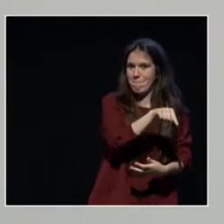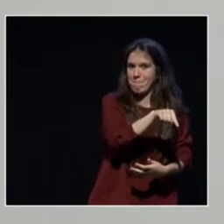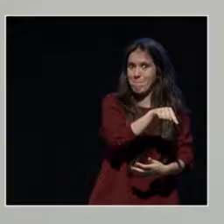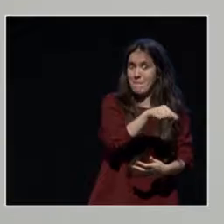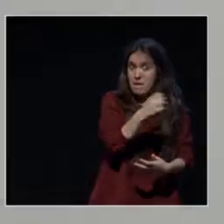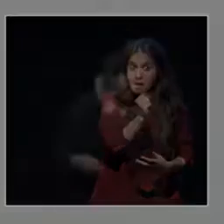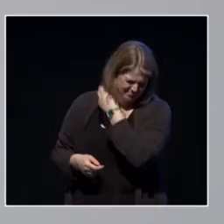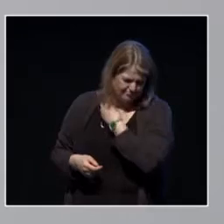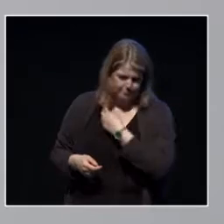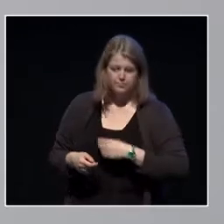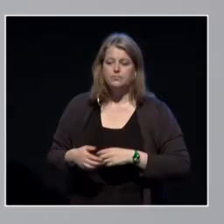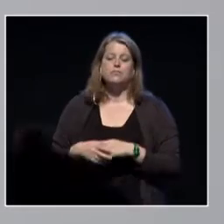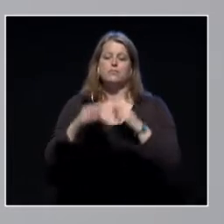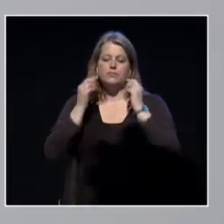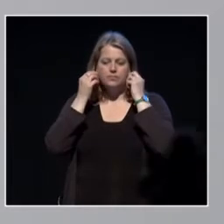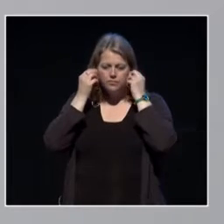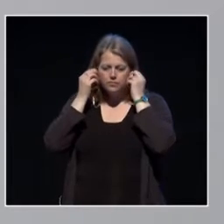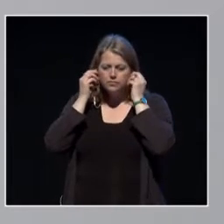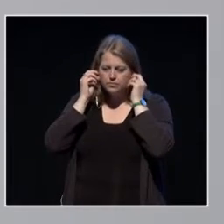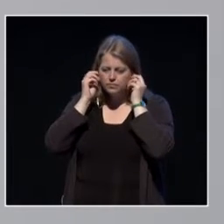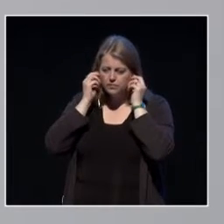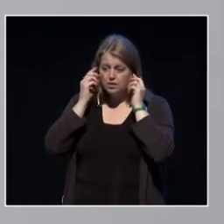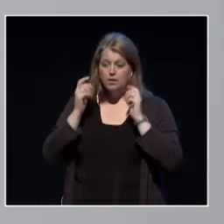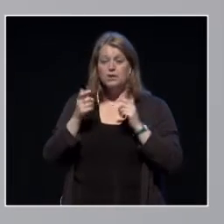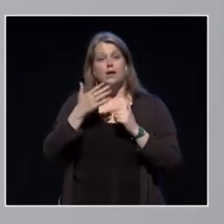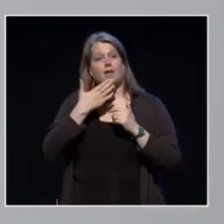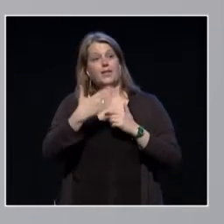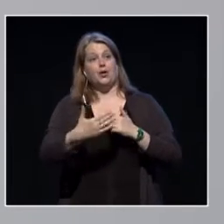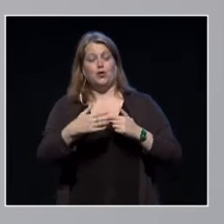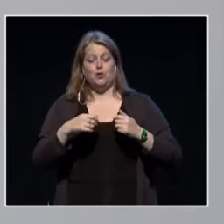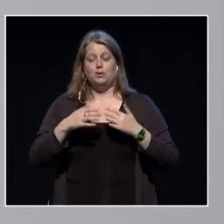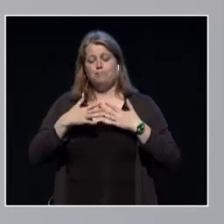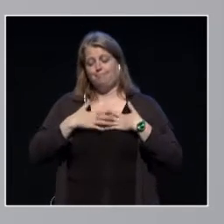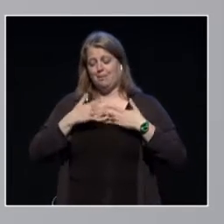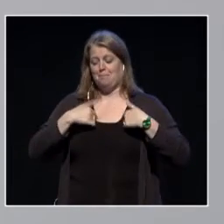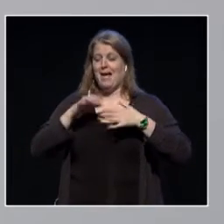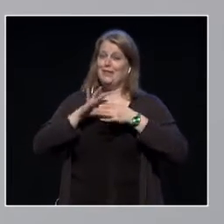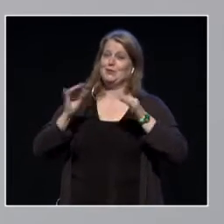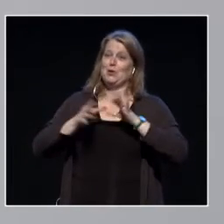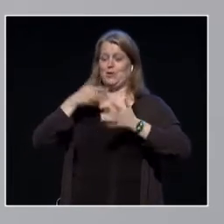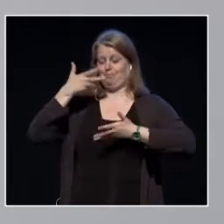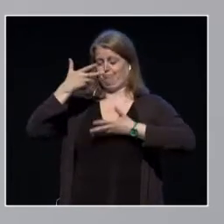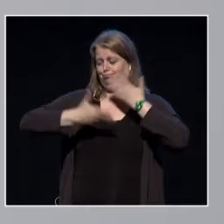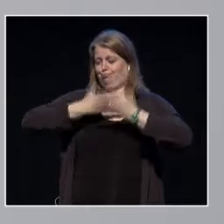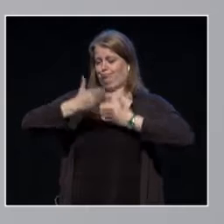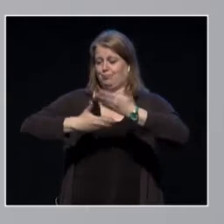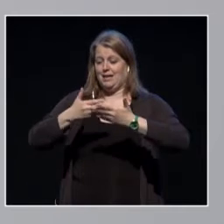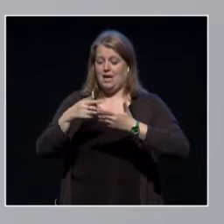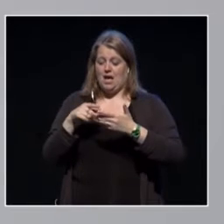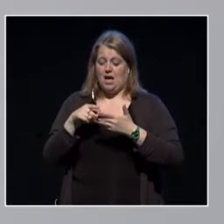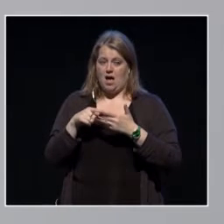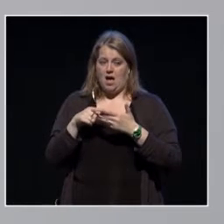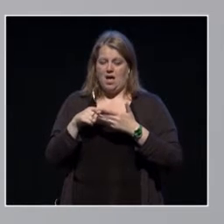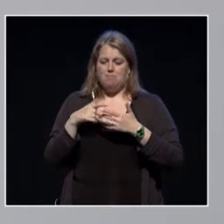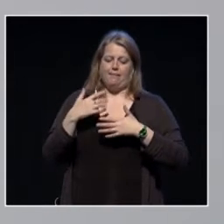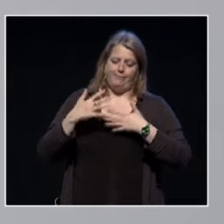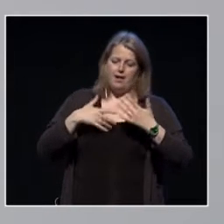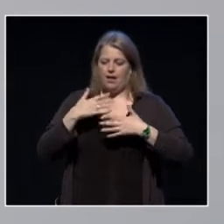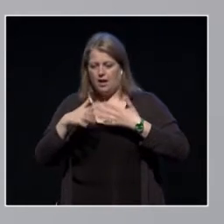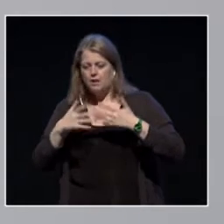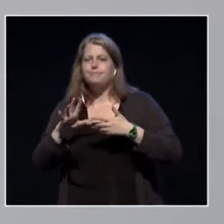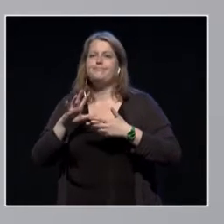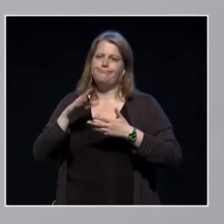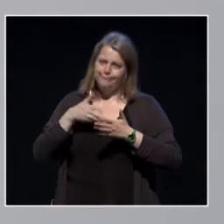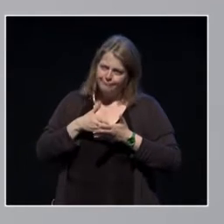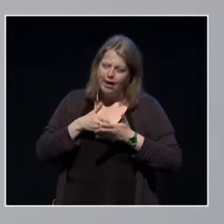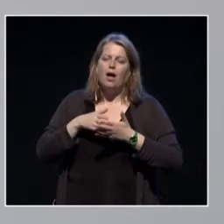the solution space. I would like to share my story that actually drove me into founding up my startup. So